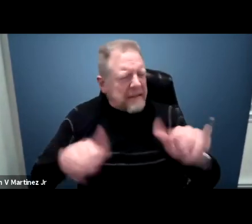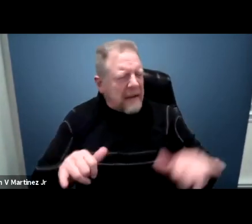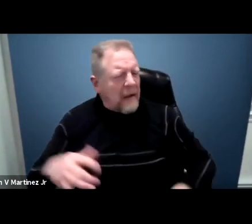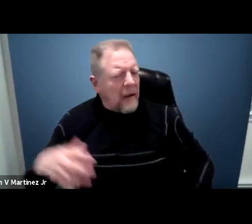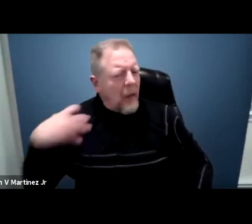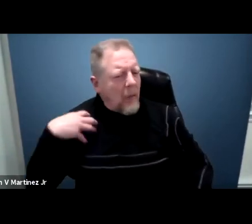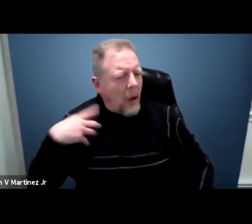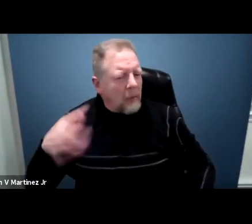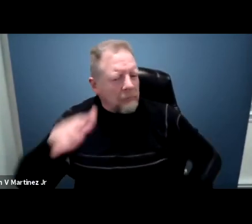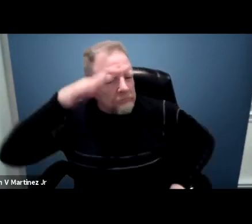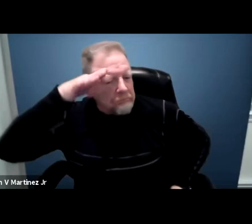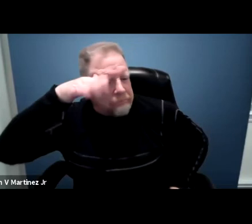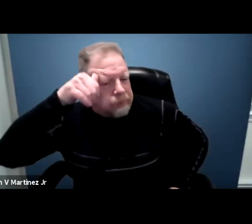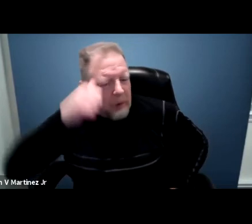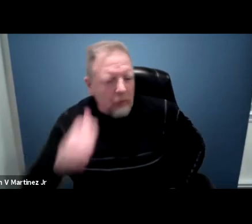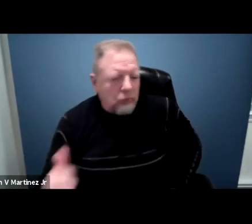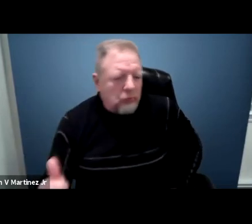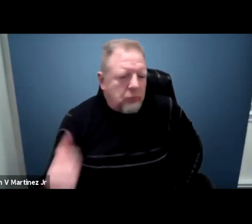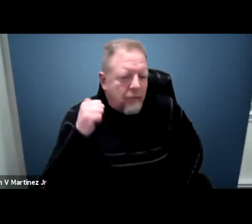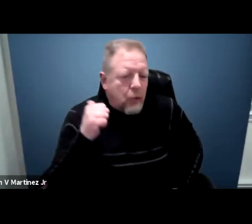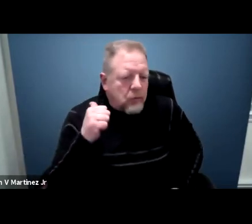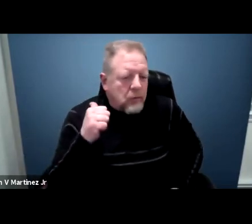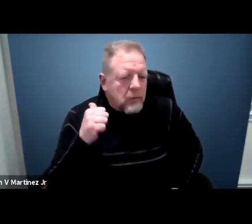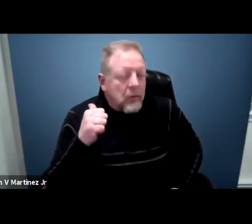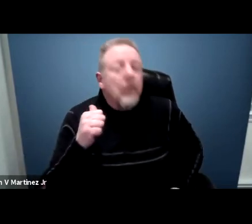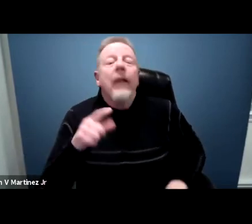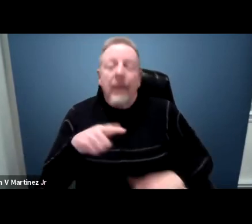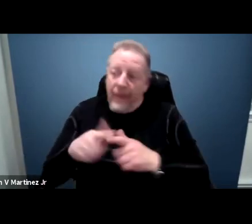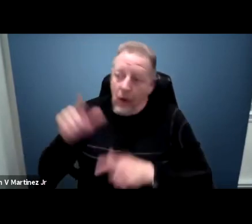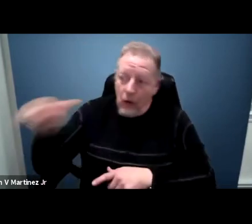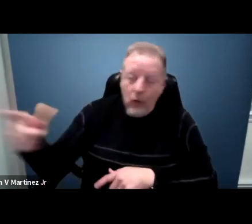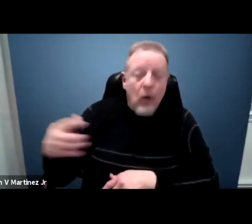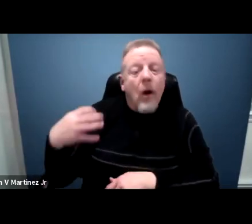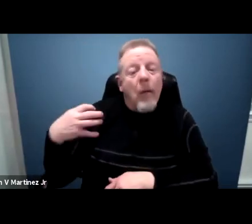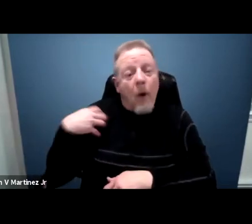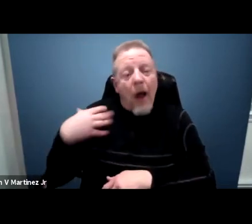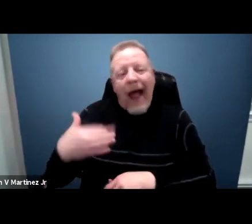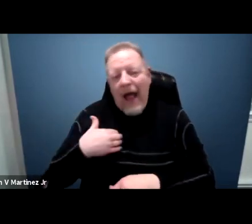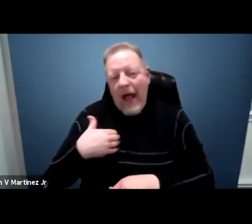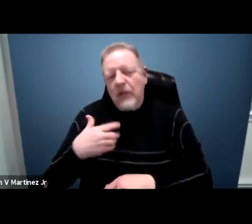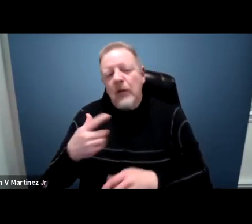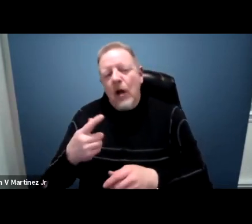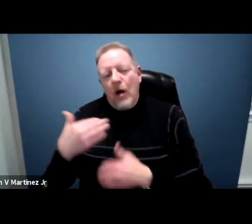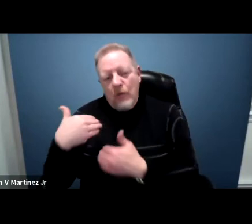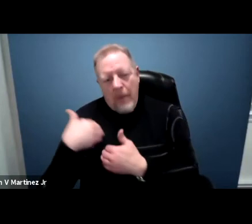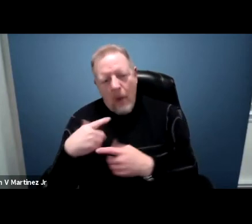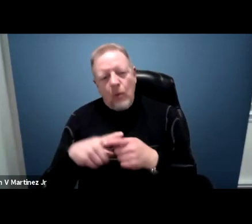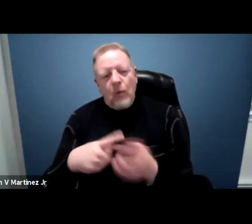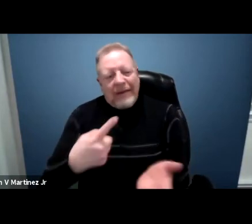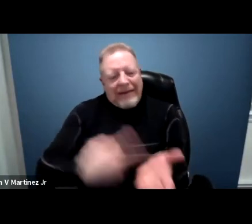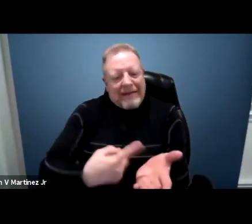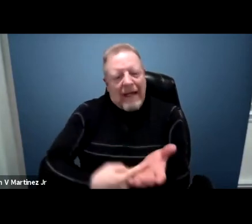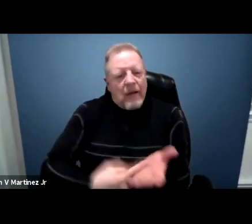accommodation? So your employer has an obligation to at least discuss with you your request for reasonable